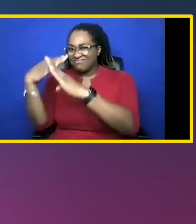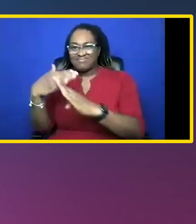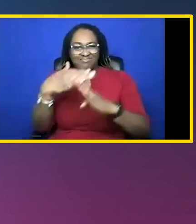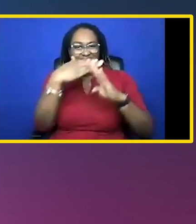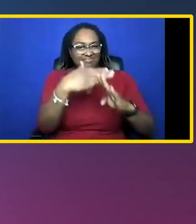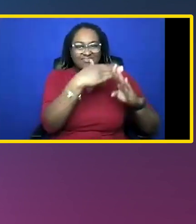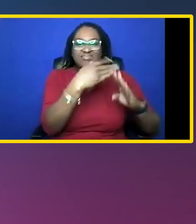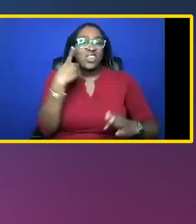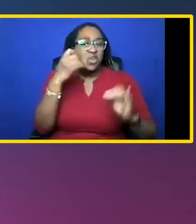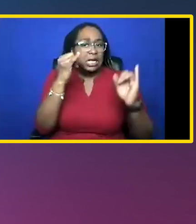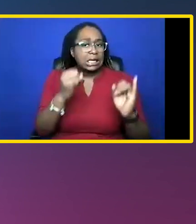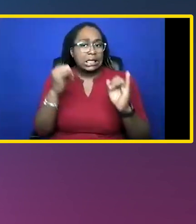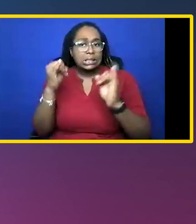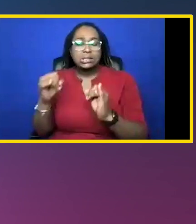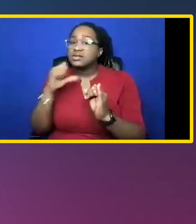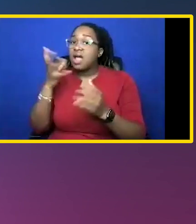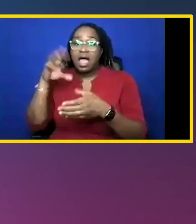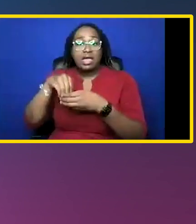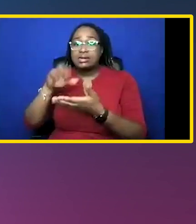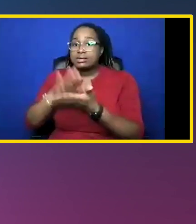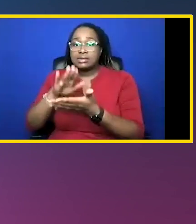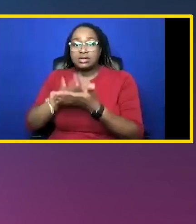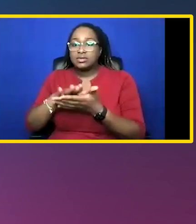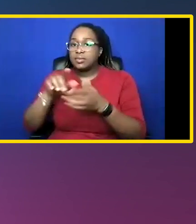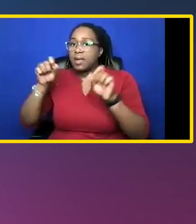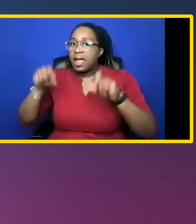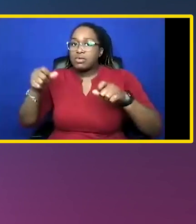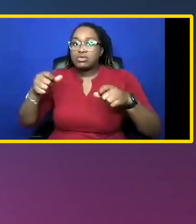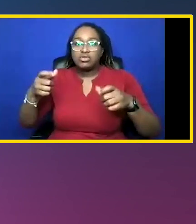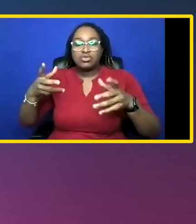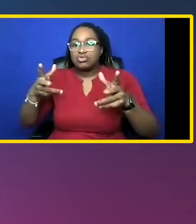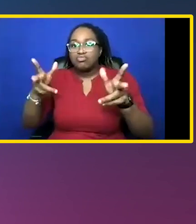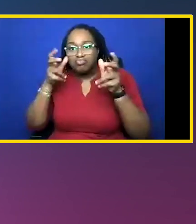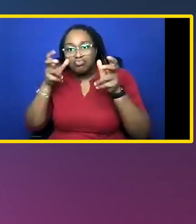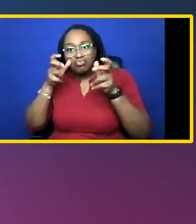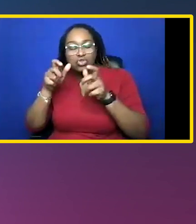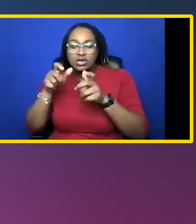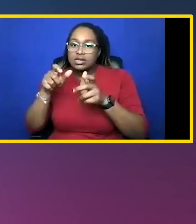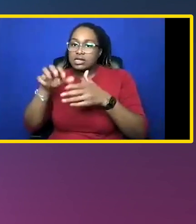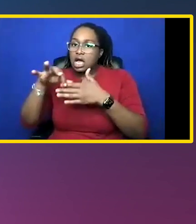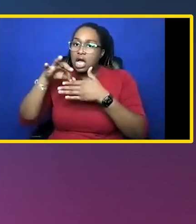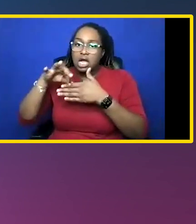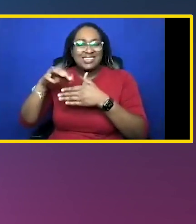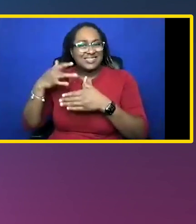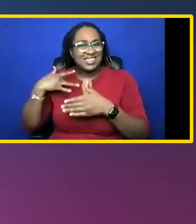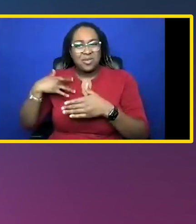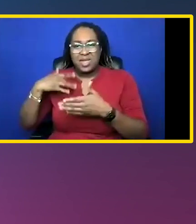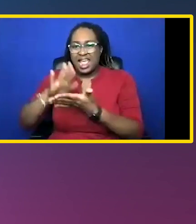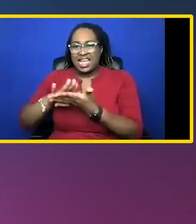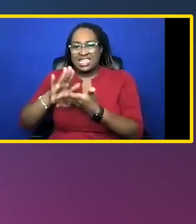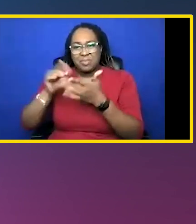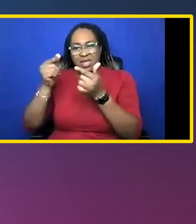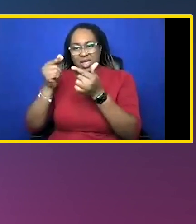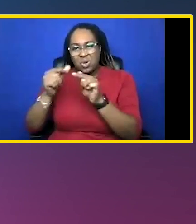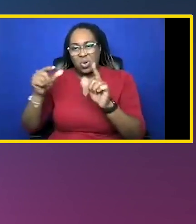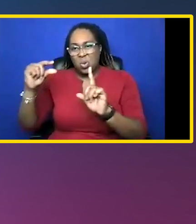for individuals that are not in academia to be able to consume the content. One, it's written in academic jargon, which is even